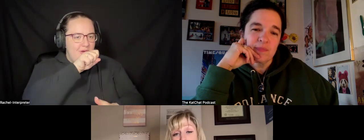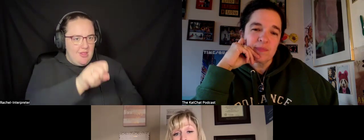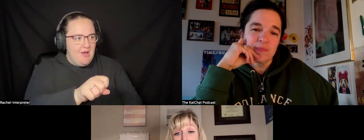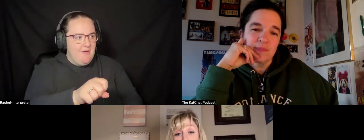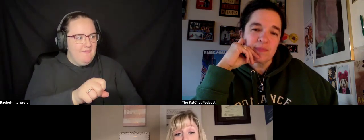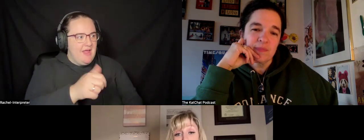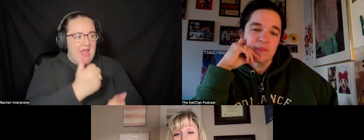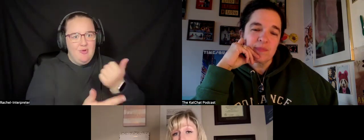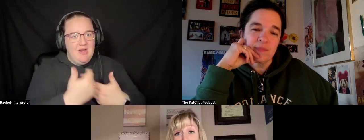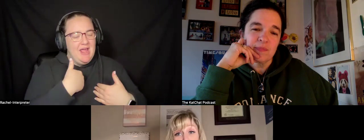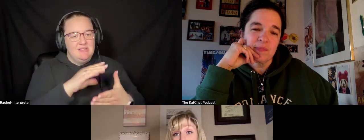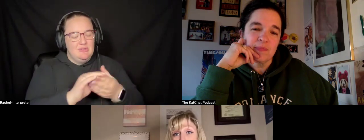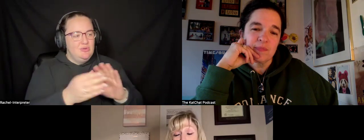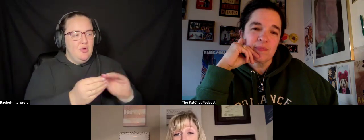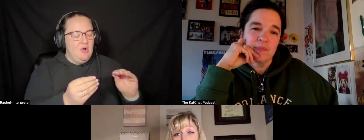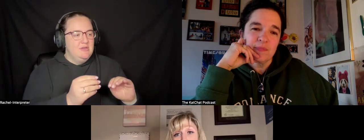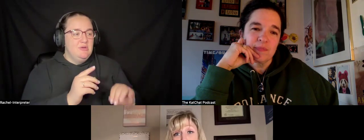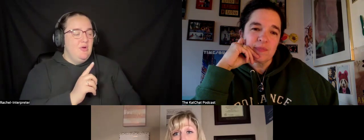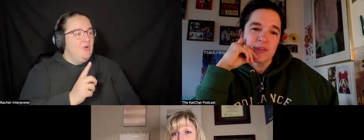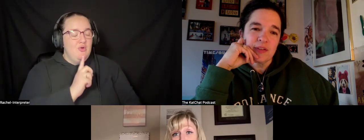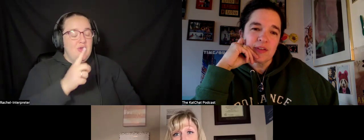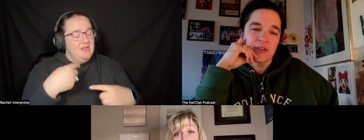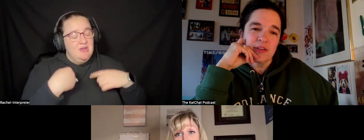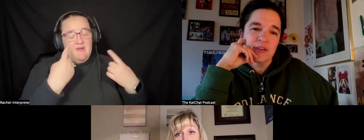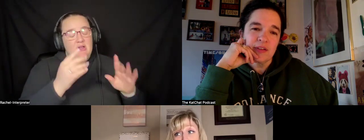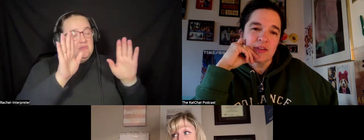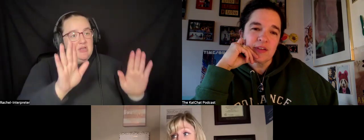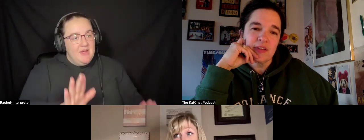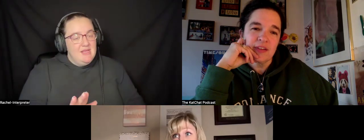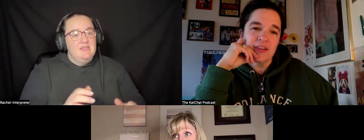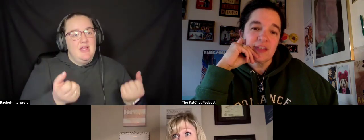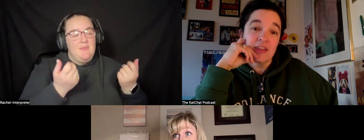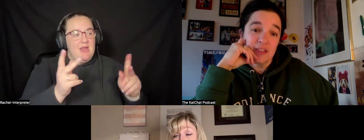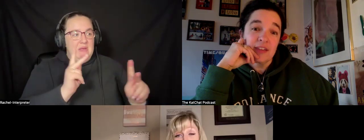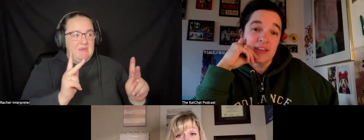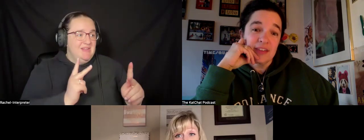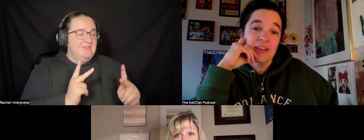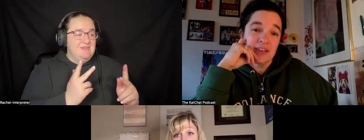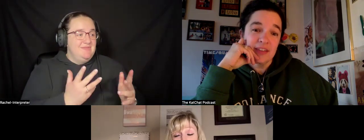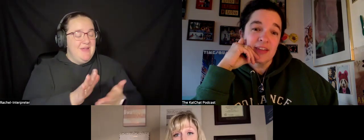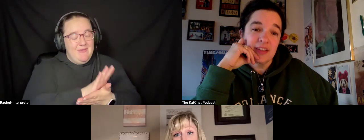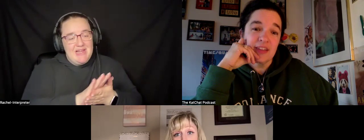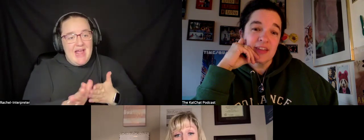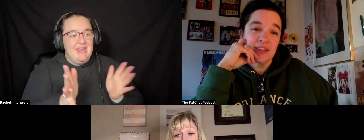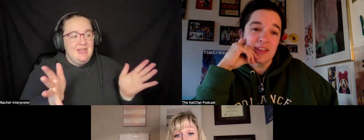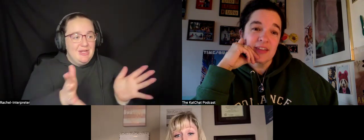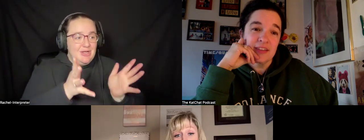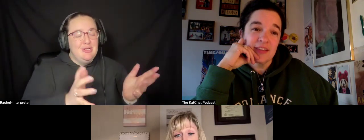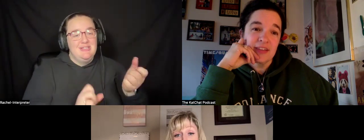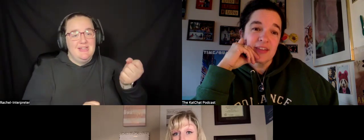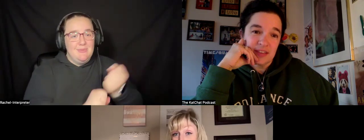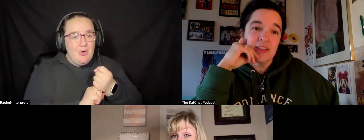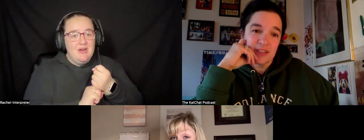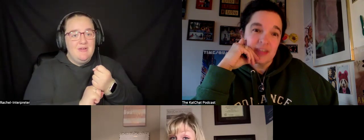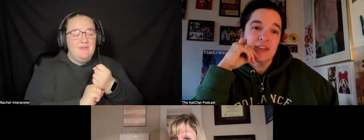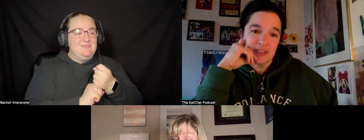And so it's been a great ride so far, and people have been extremely kind and encouraging and supportive.